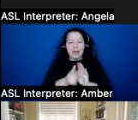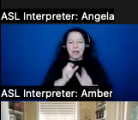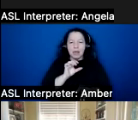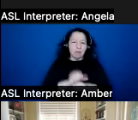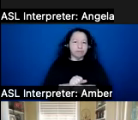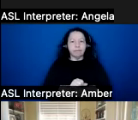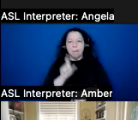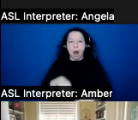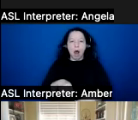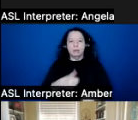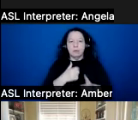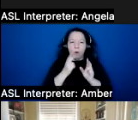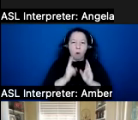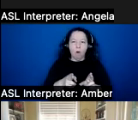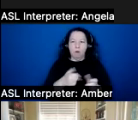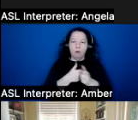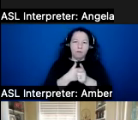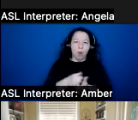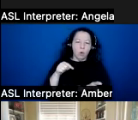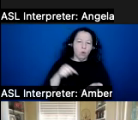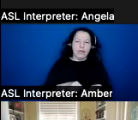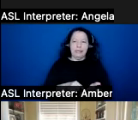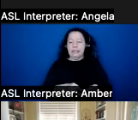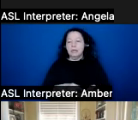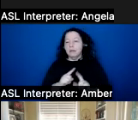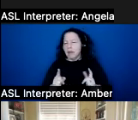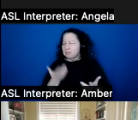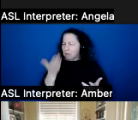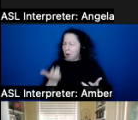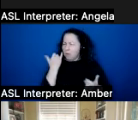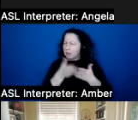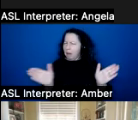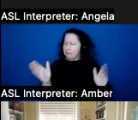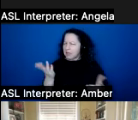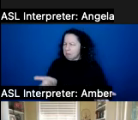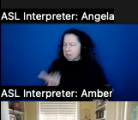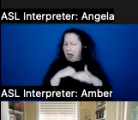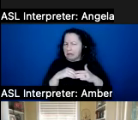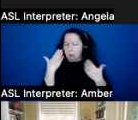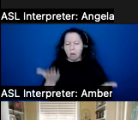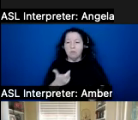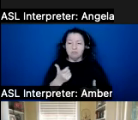know if it's public or not. I can look into it for you. Does anybody else know?